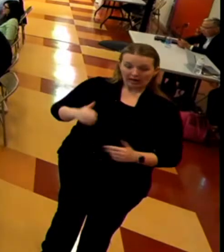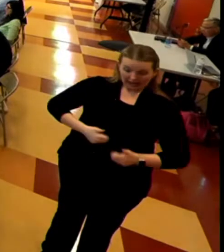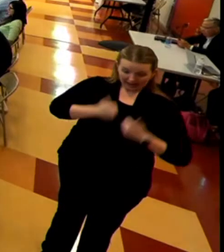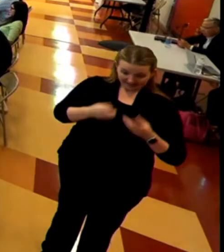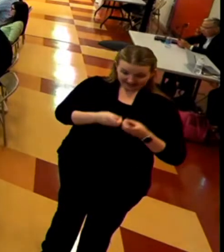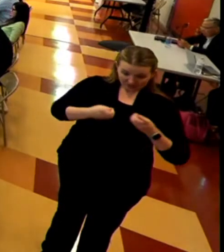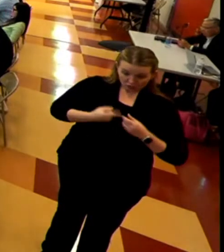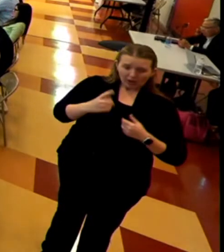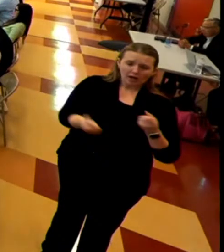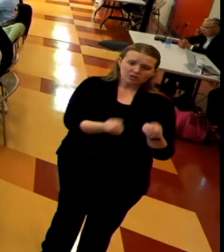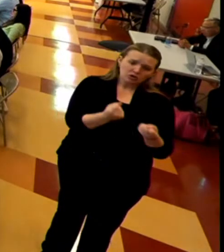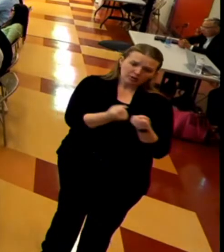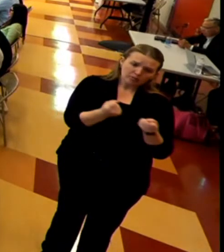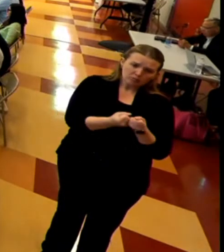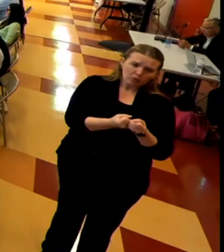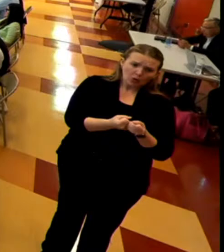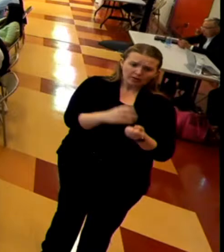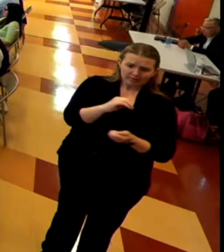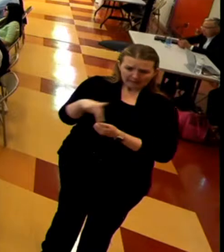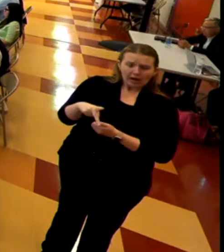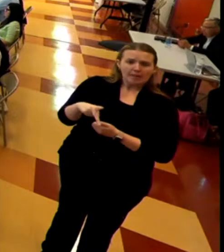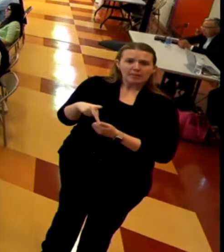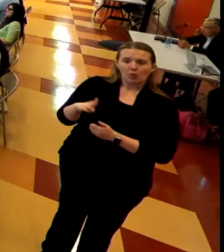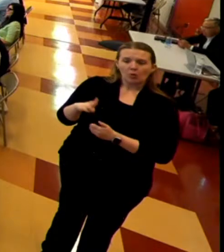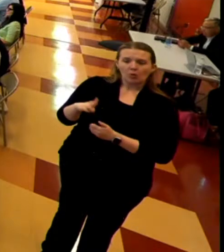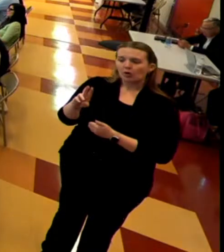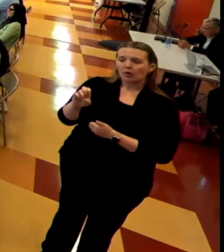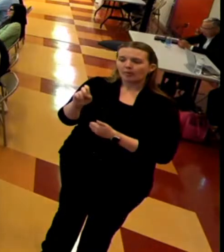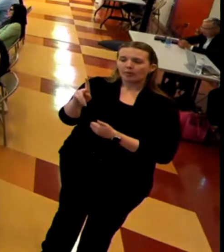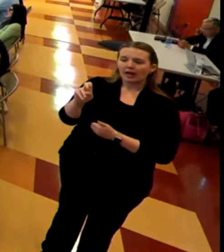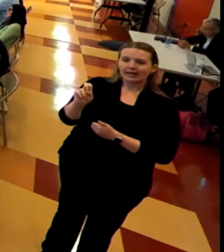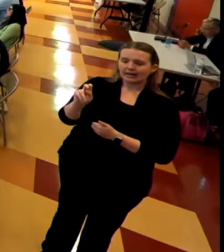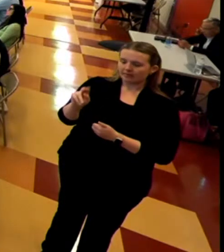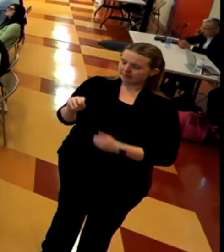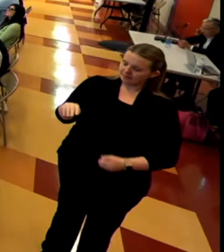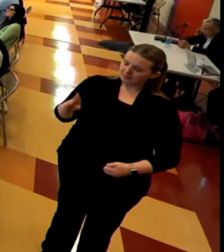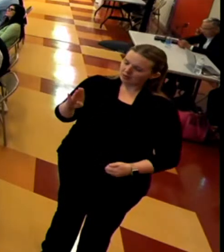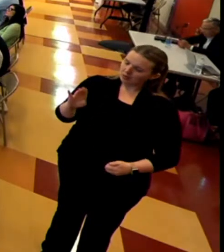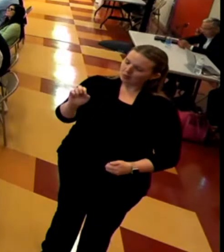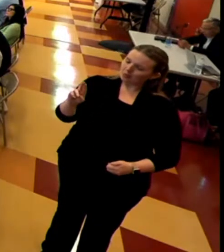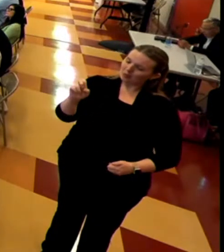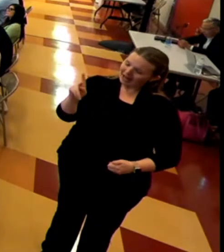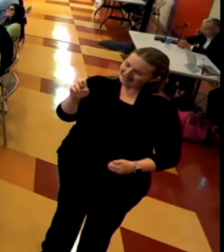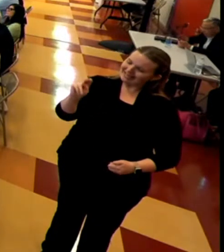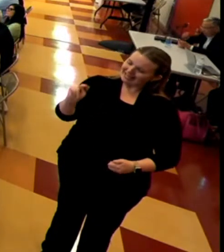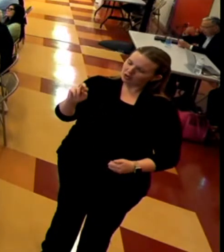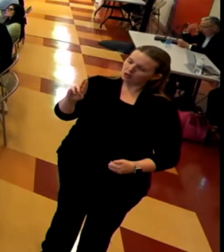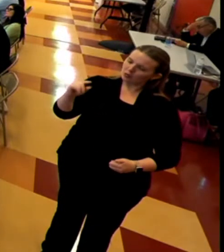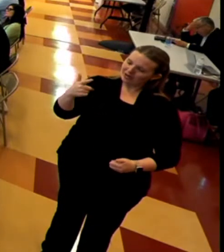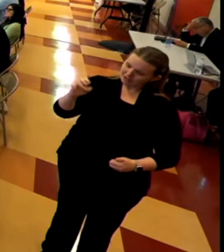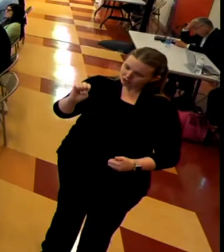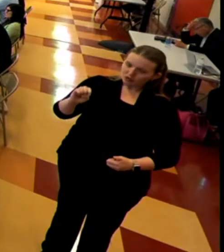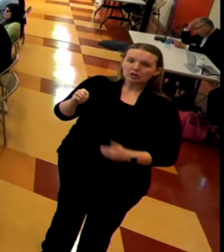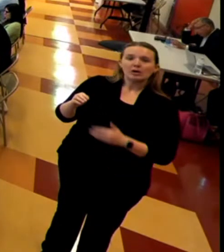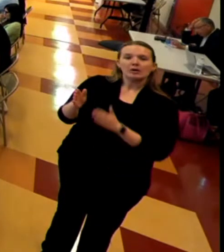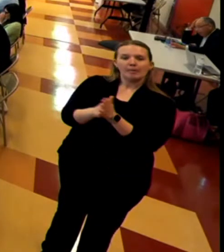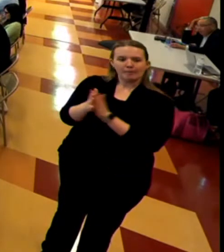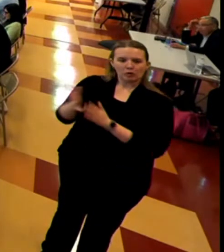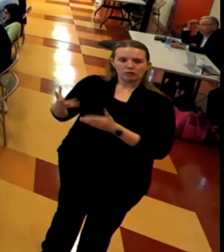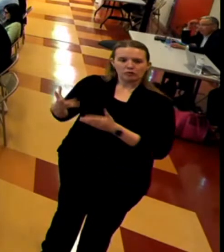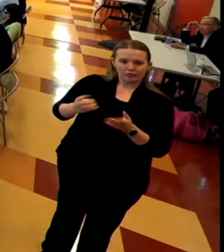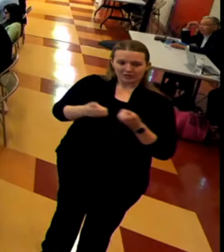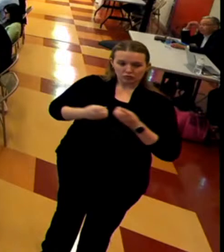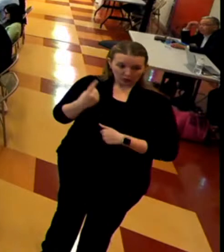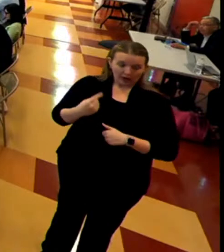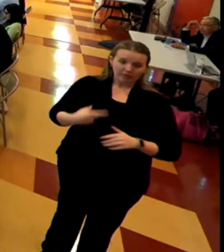current map to include Breckenridge Park be placed within District 1. The Redistricting Advisory Committee's general